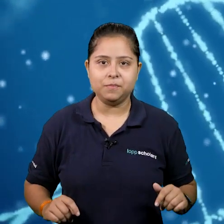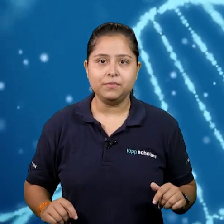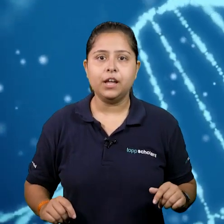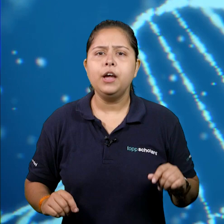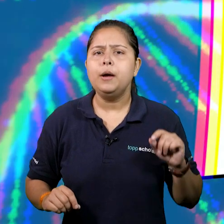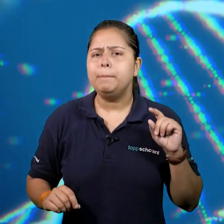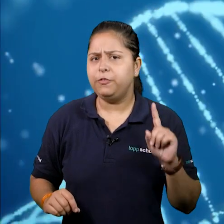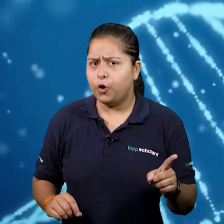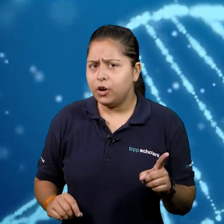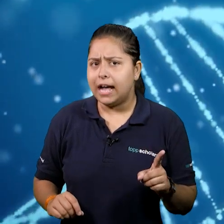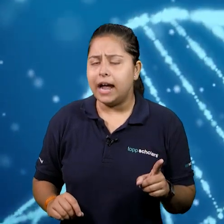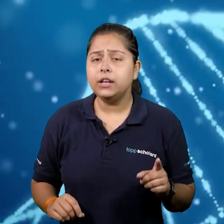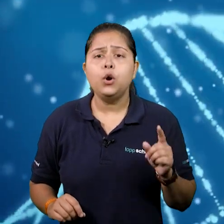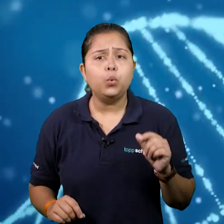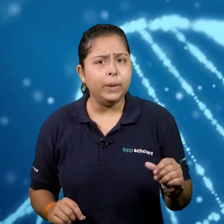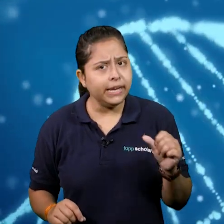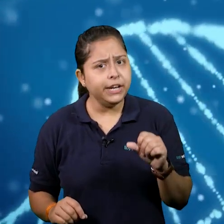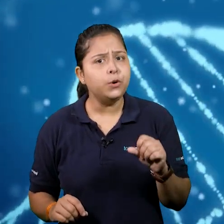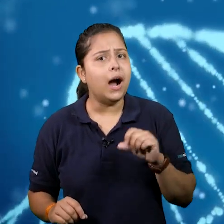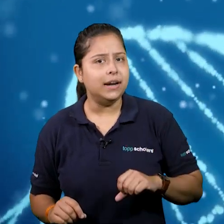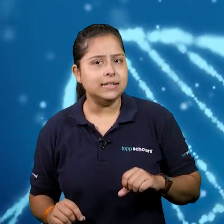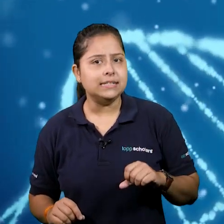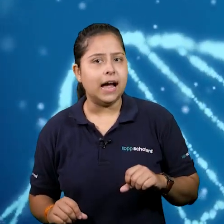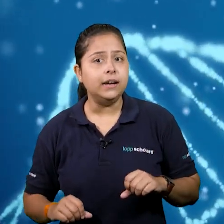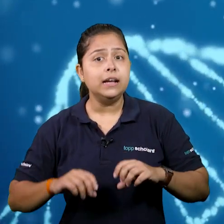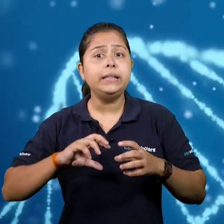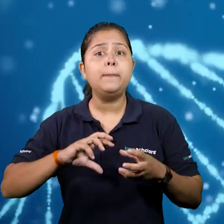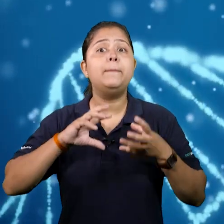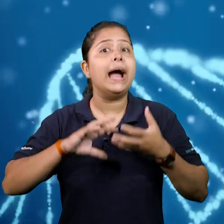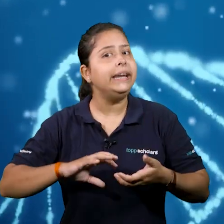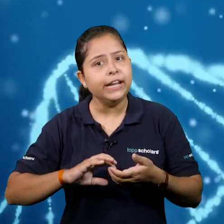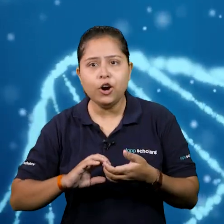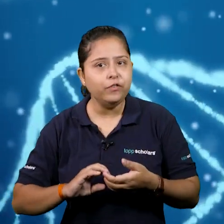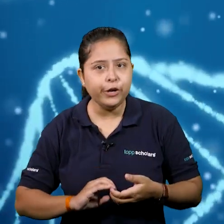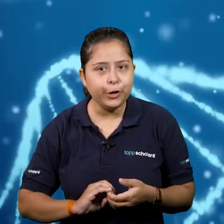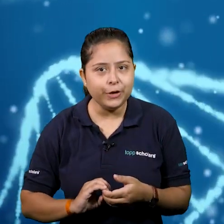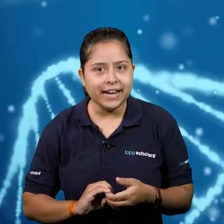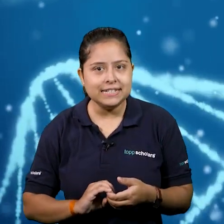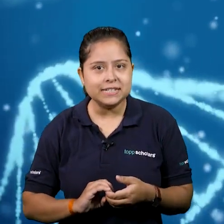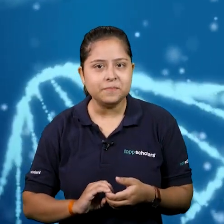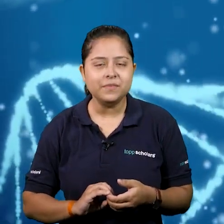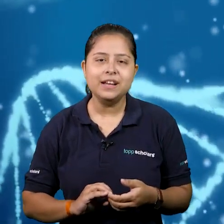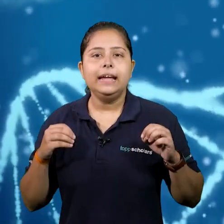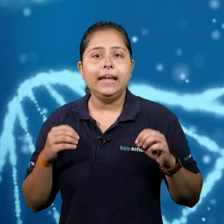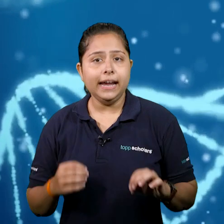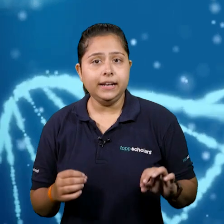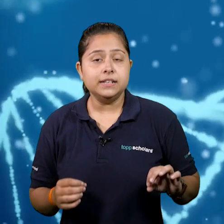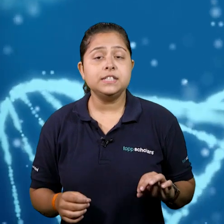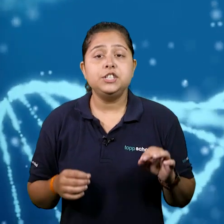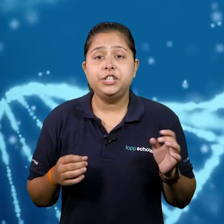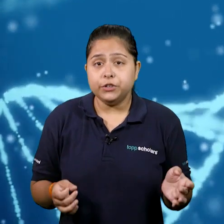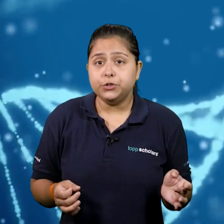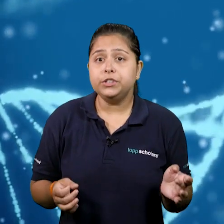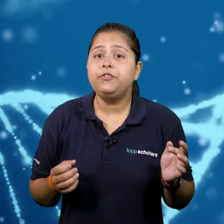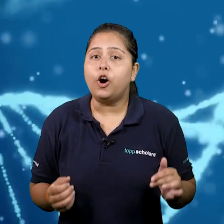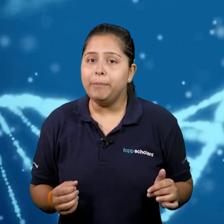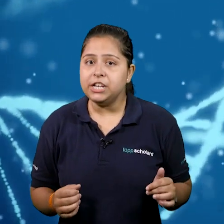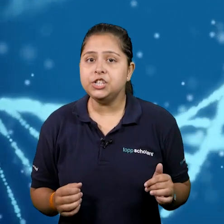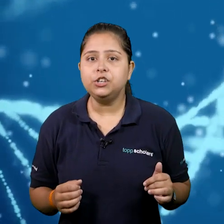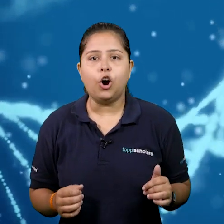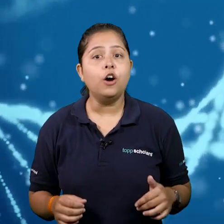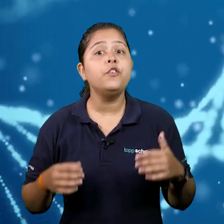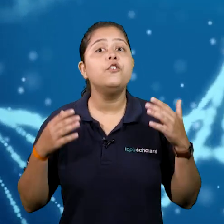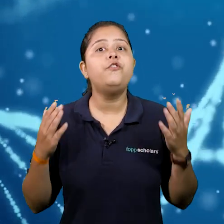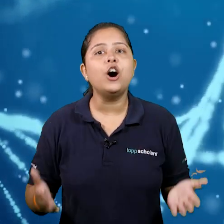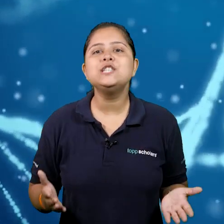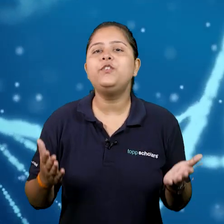antiparallel. Before that, we need to understand the binding of nucleotides. It is due to the